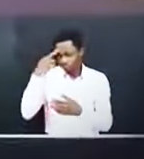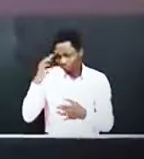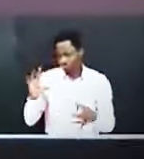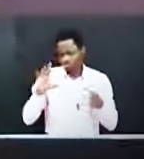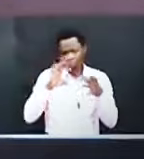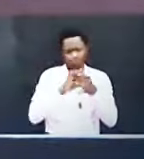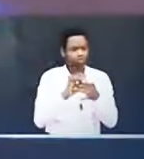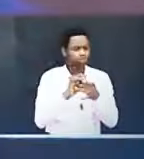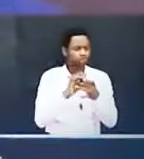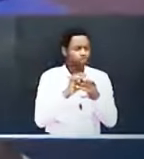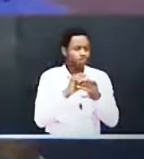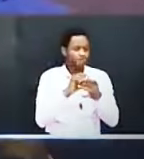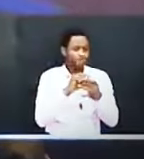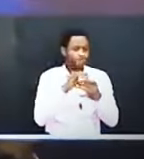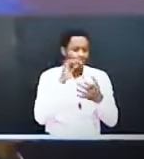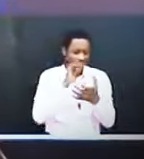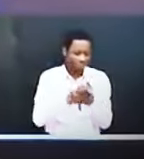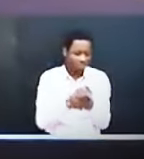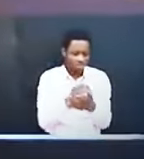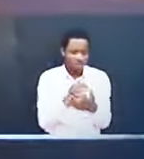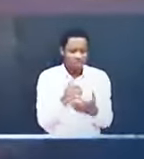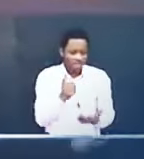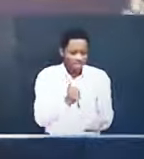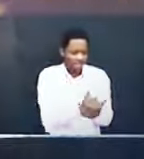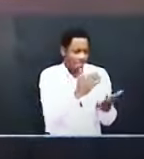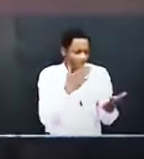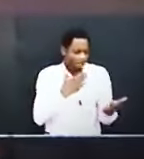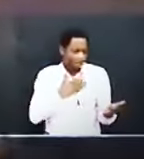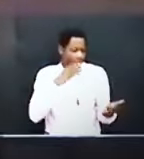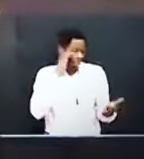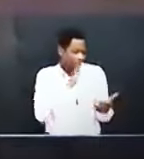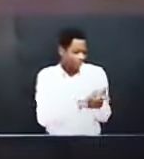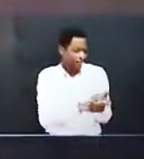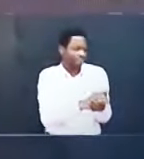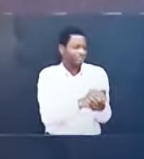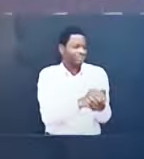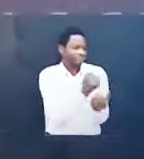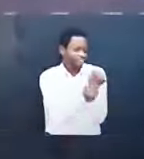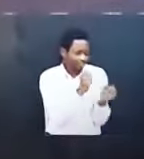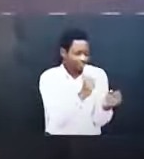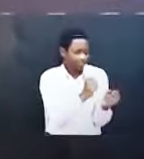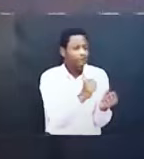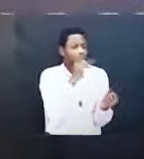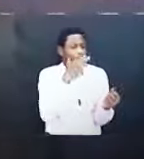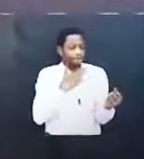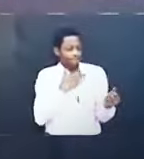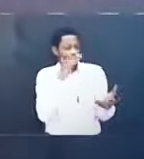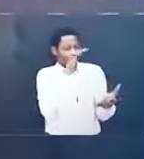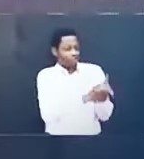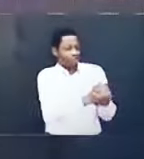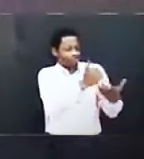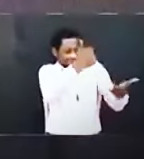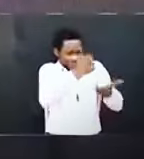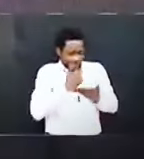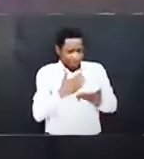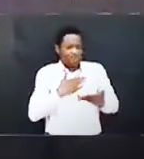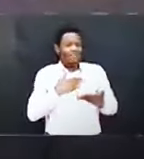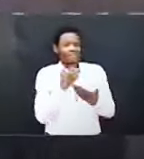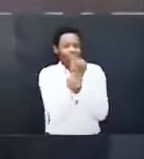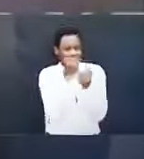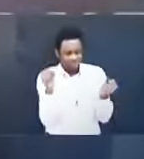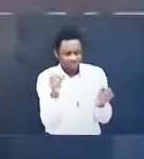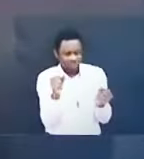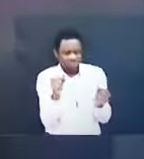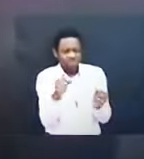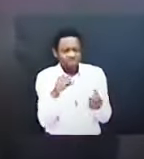wife's salvation. She has to help myself. It doesn't give room for complaints at all. And